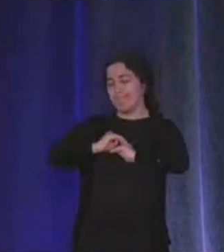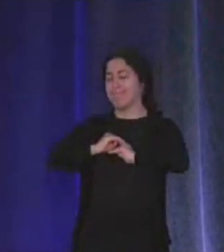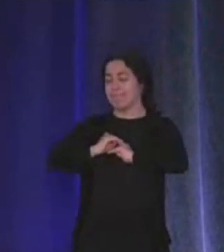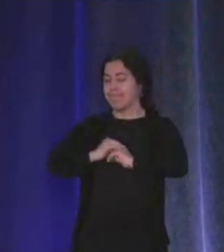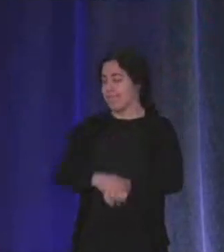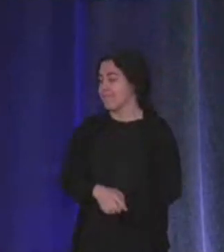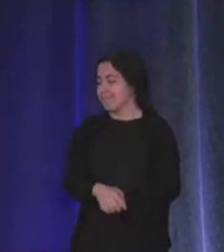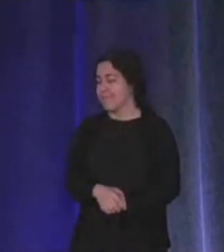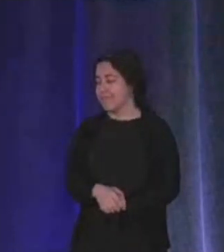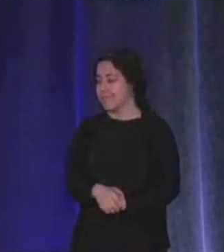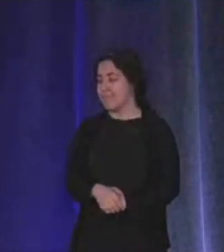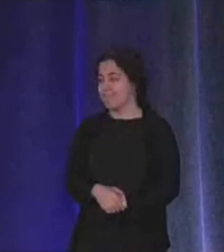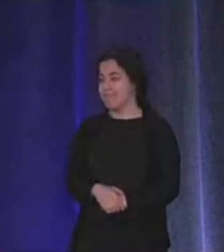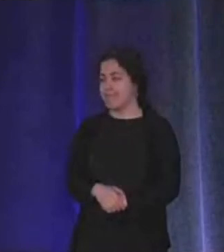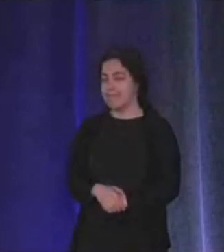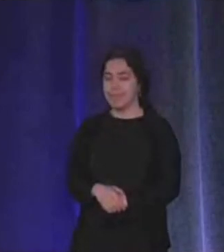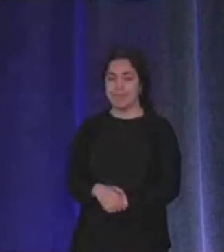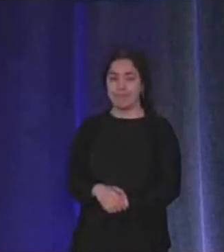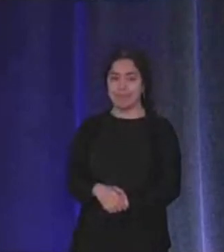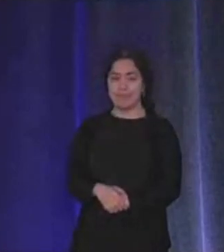happier.